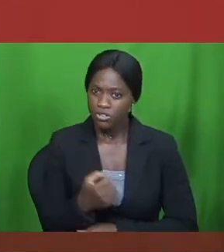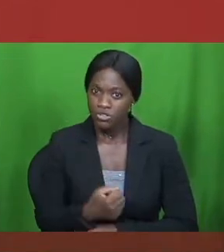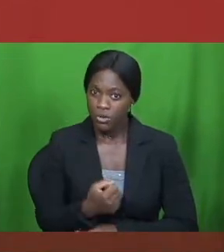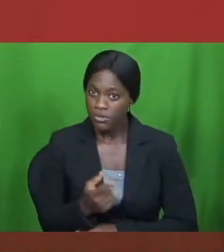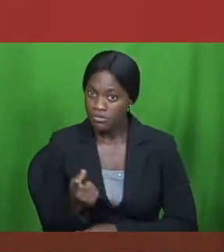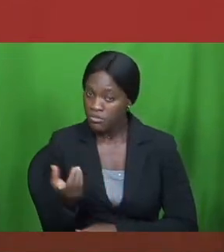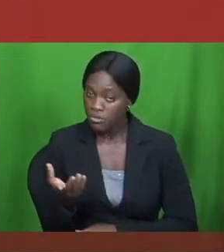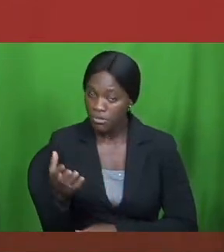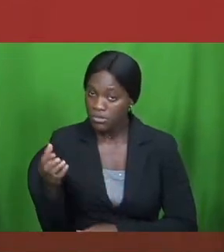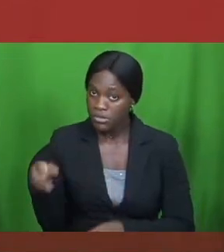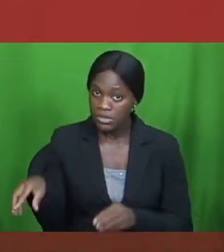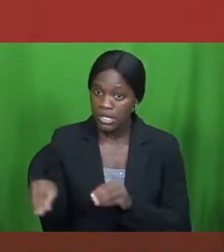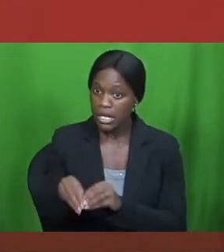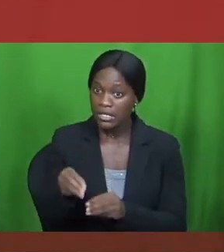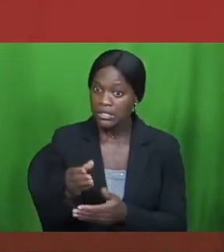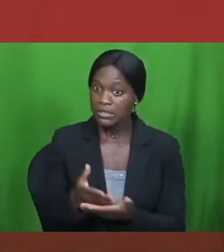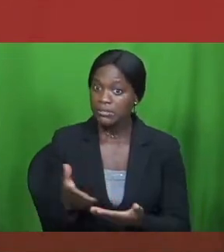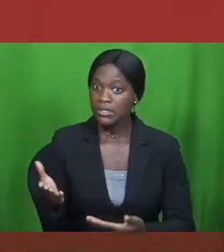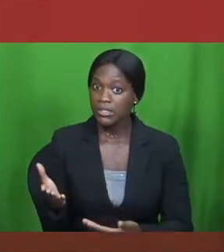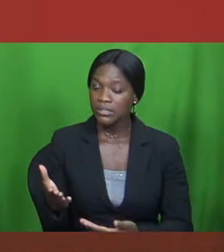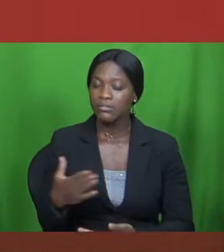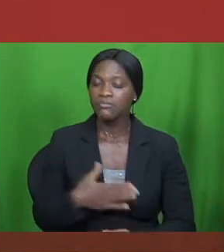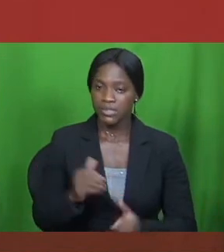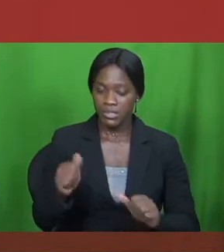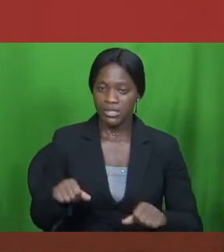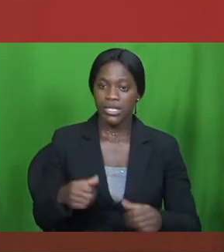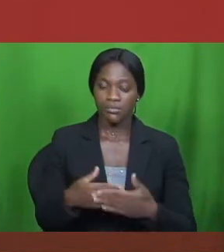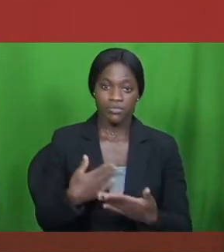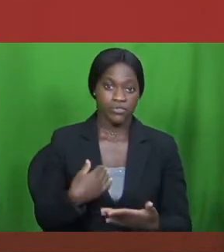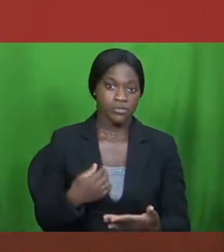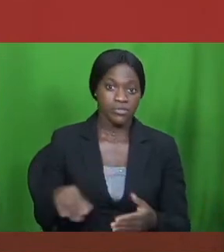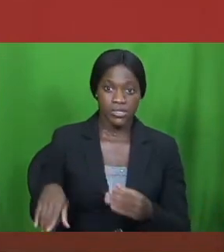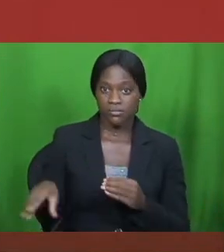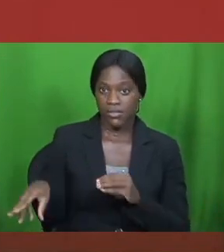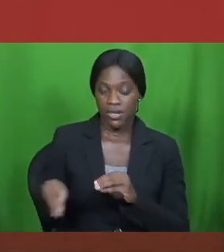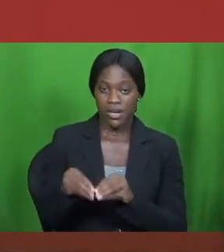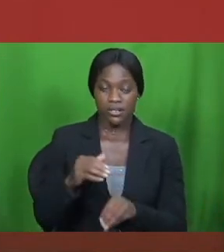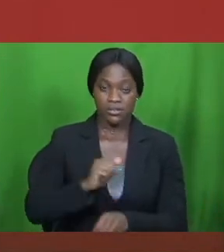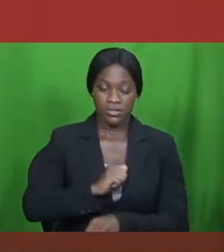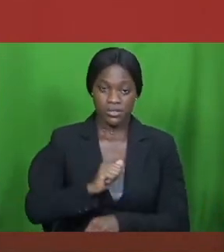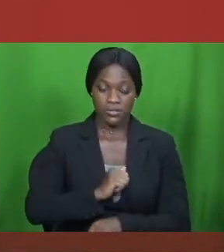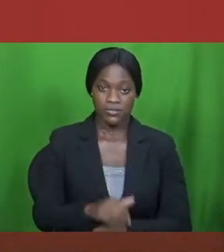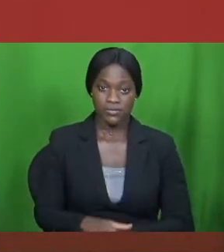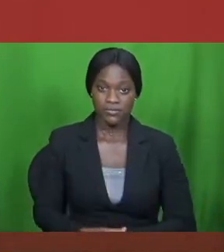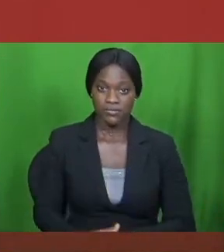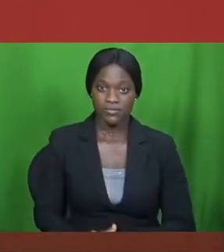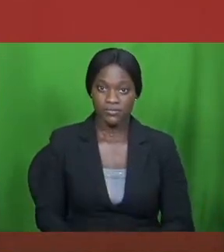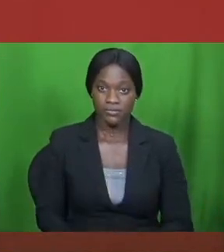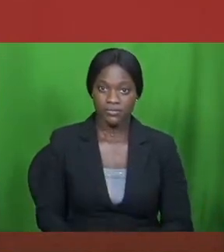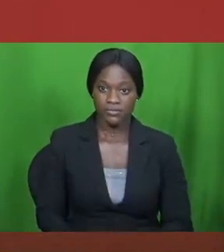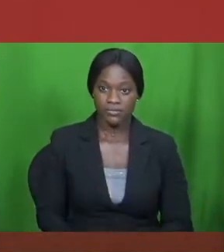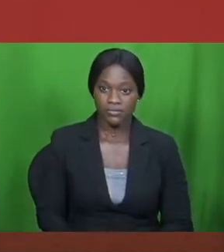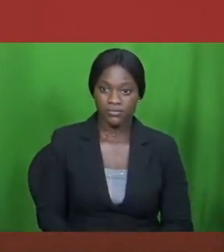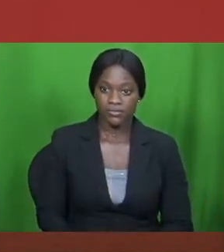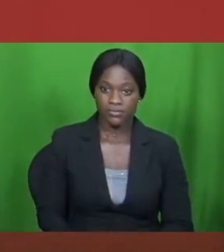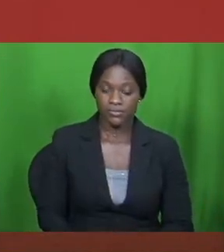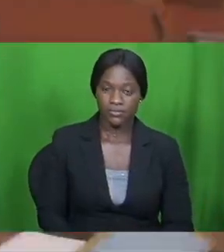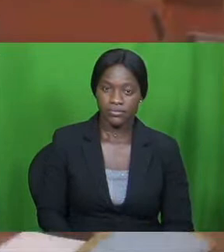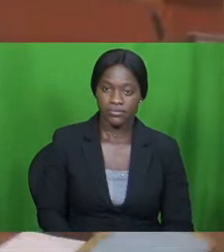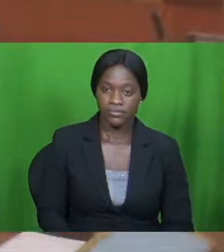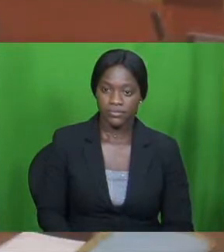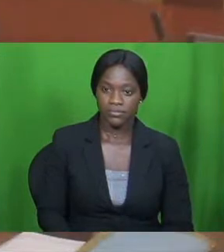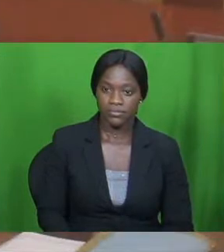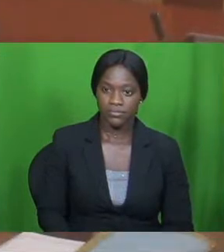word. Please, you can do so before I end up. Speaker, just a tear statement